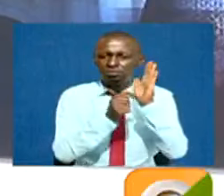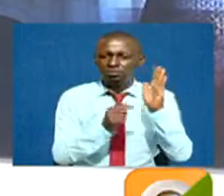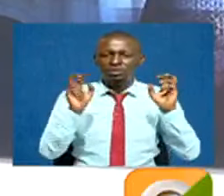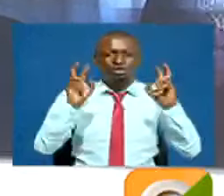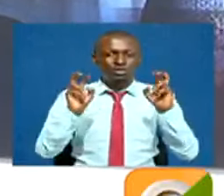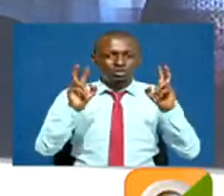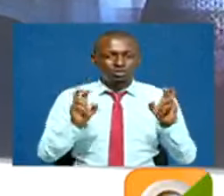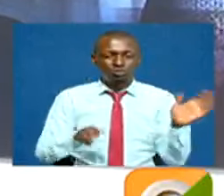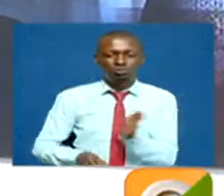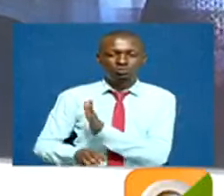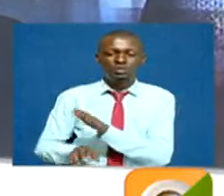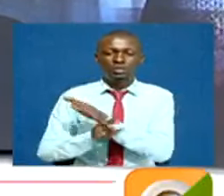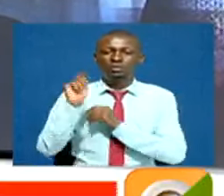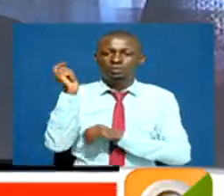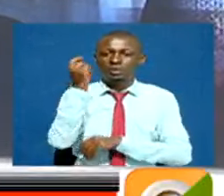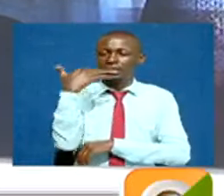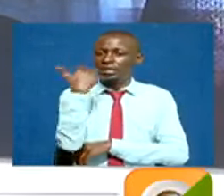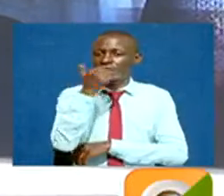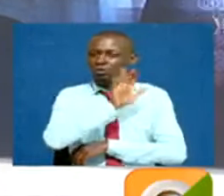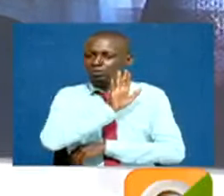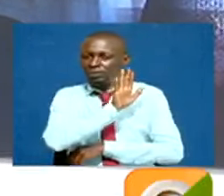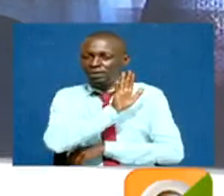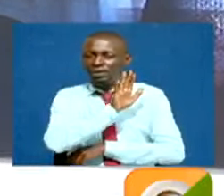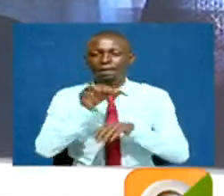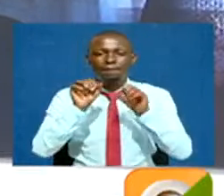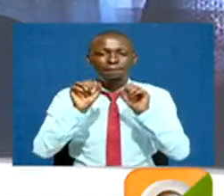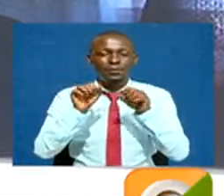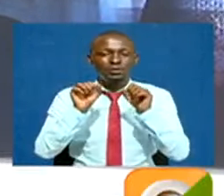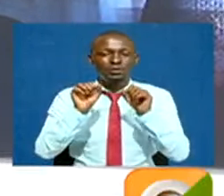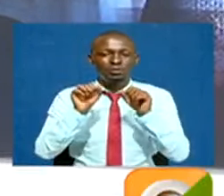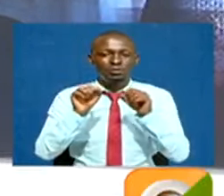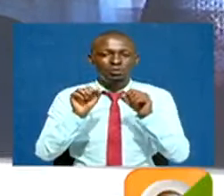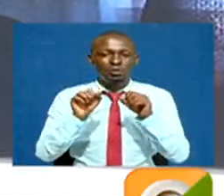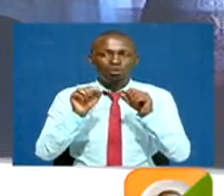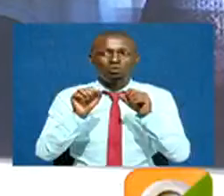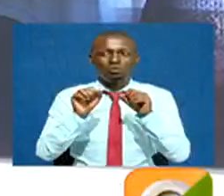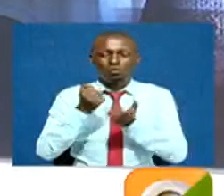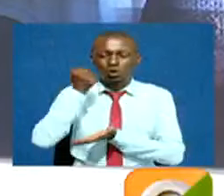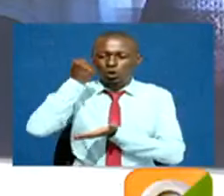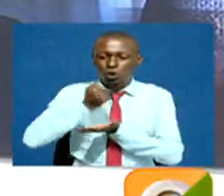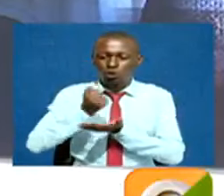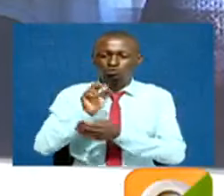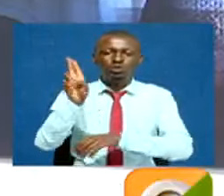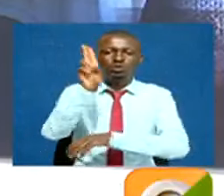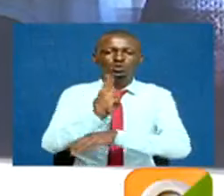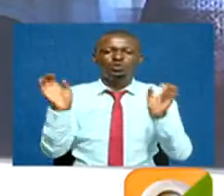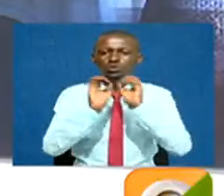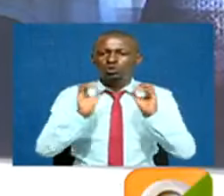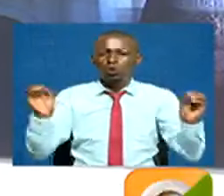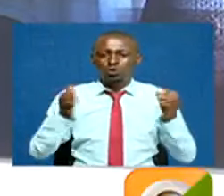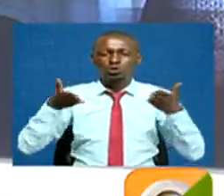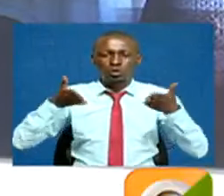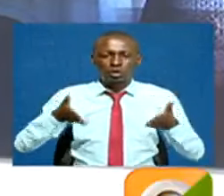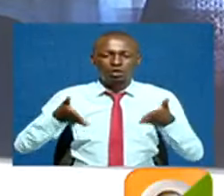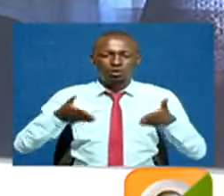But first, Deputy President Rigathi Gachagua may have to make do with his Harambee House annex office in its current state for another